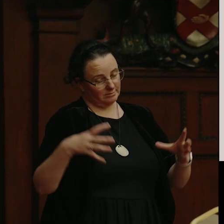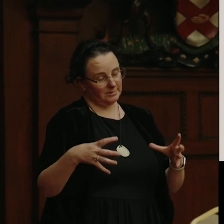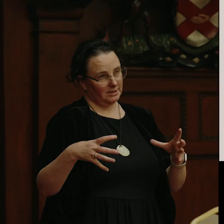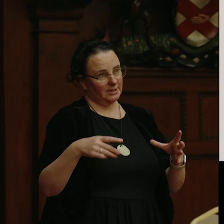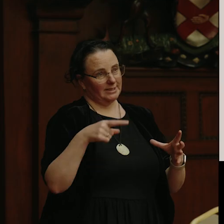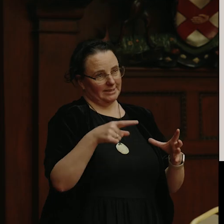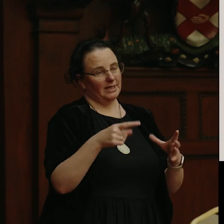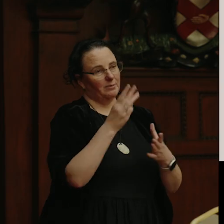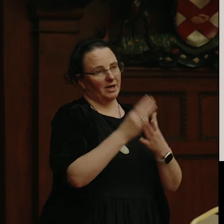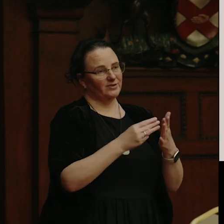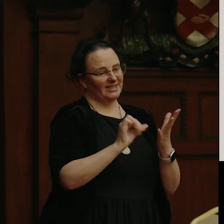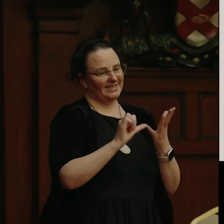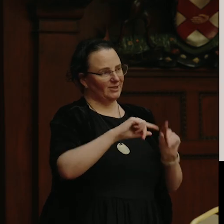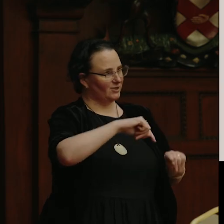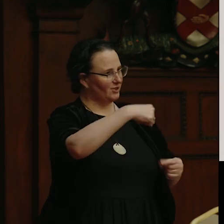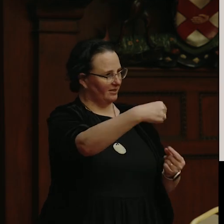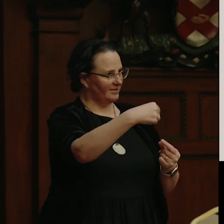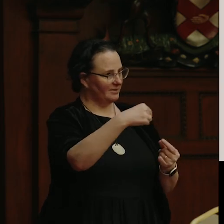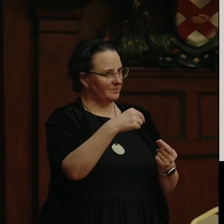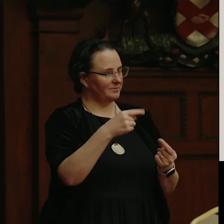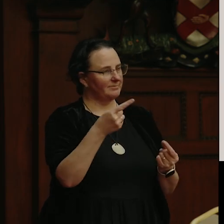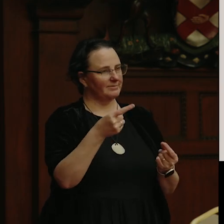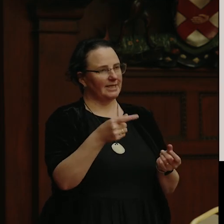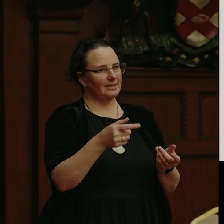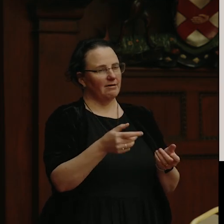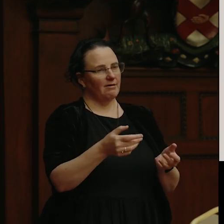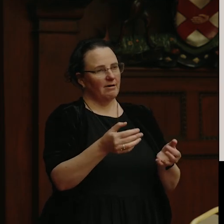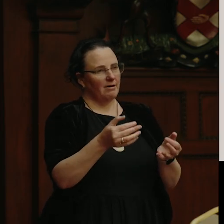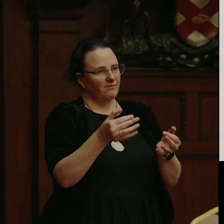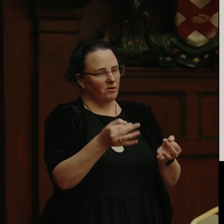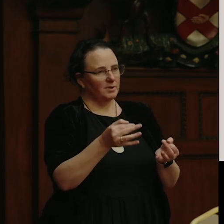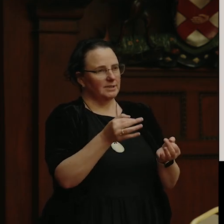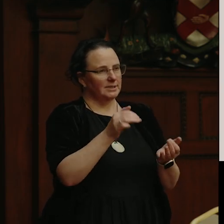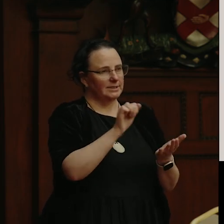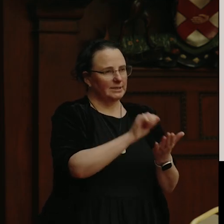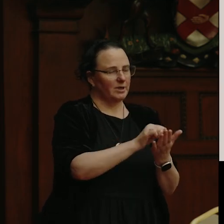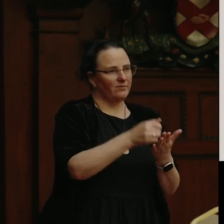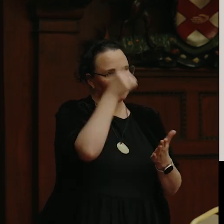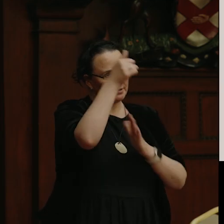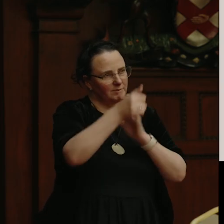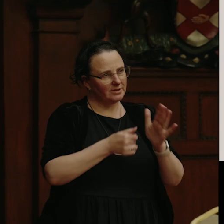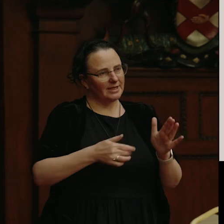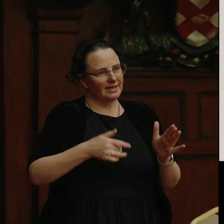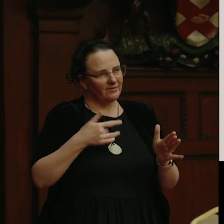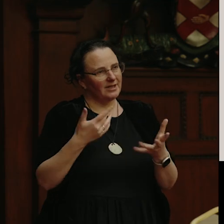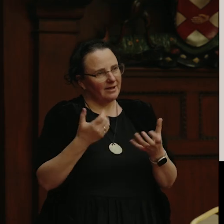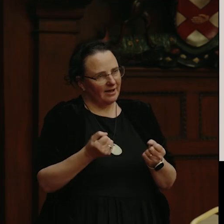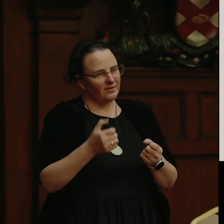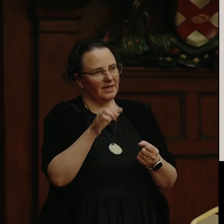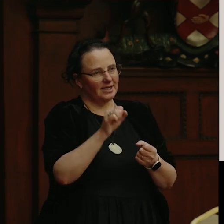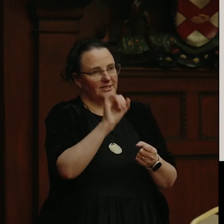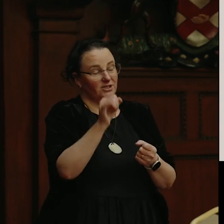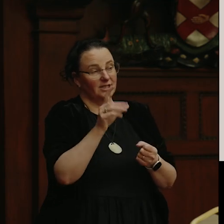package, or the challenge that Michelle talked about around the formal documentation of experiences of living with Sjögren's. So this is one